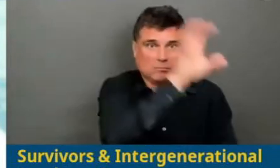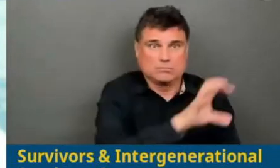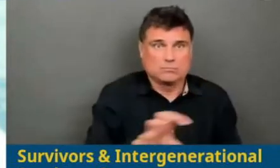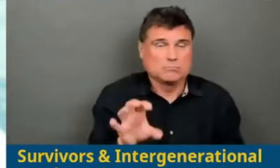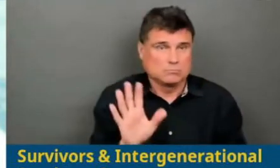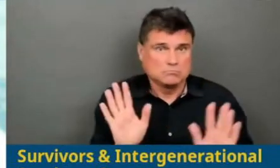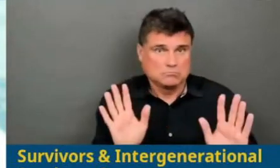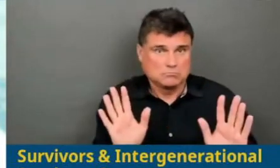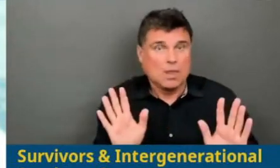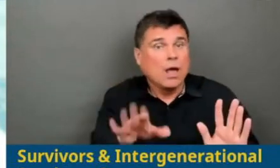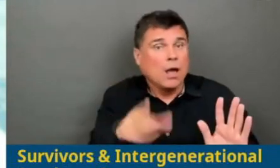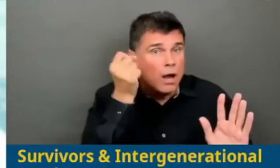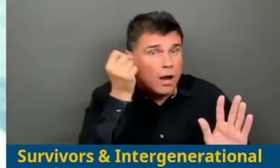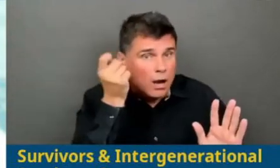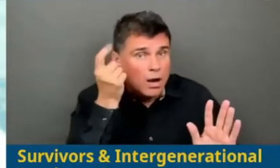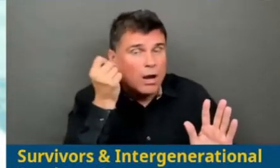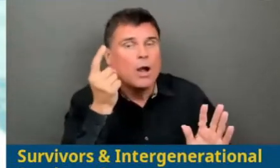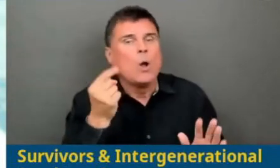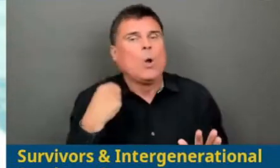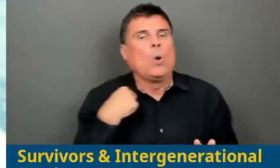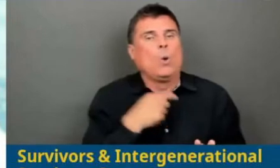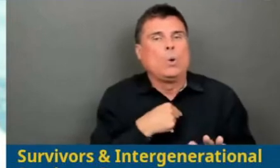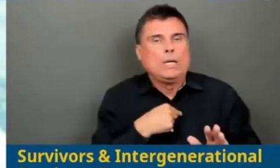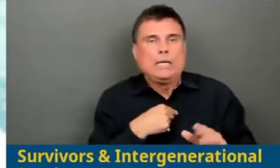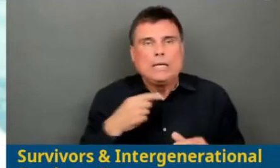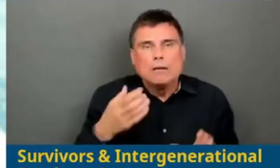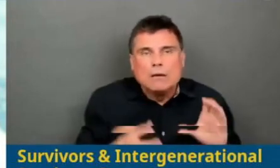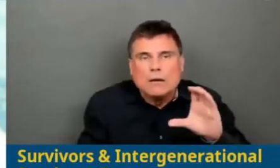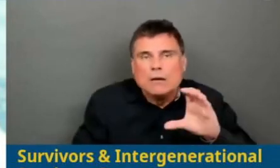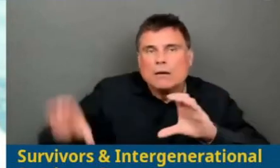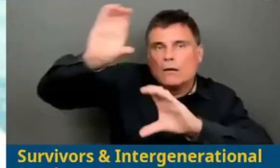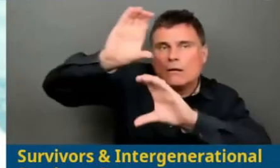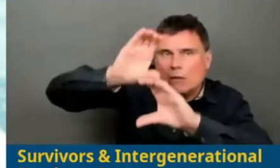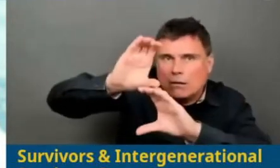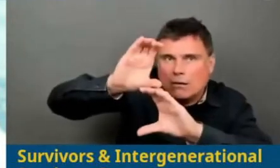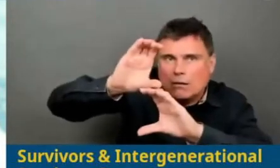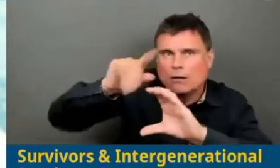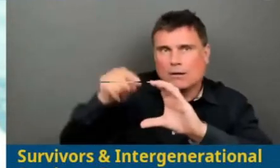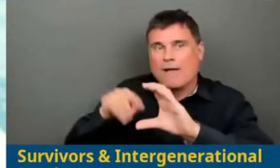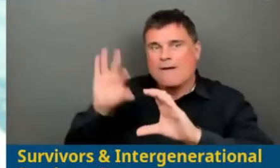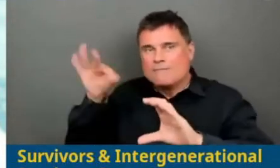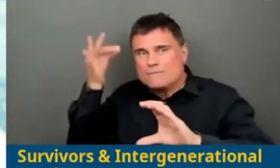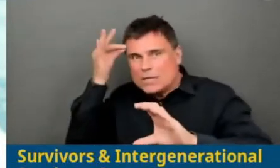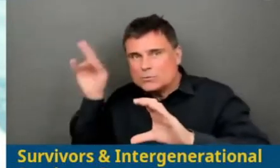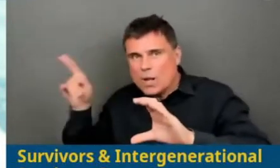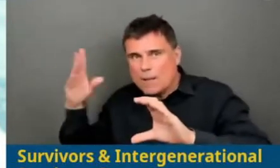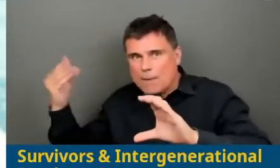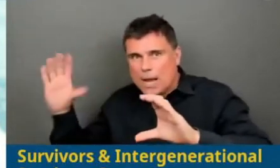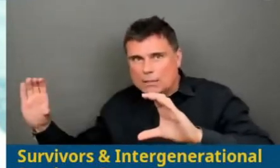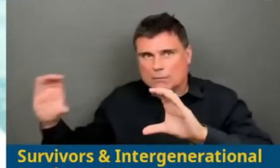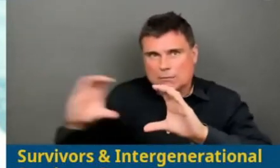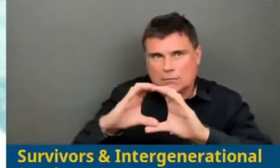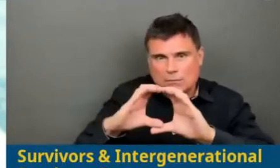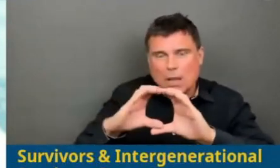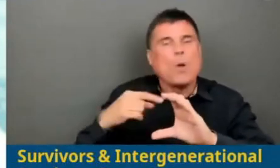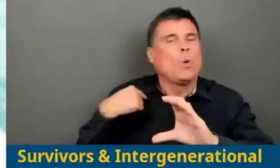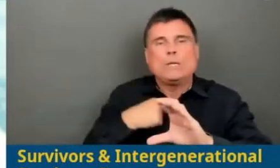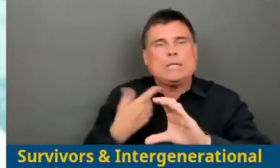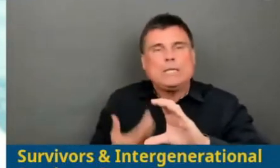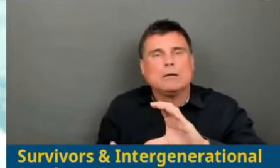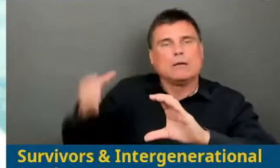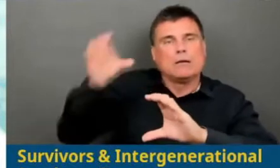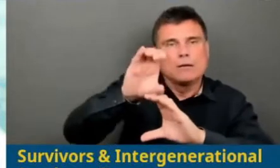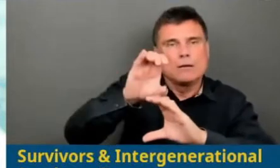that this is to fill in the gaps that may exist with the programming the federal government and the funding the federal government has offered. As you know, in